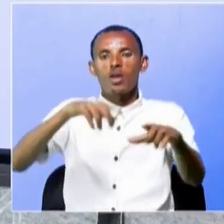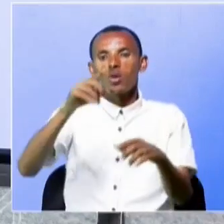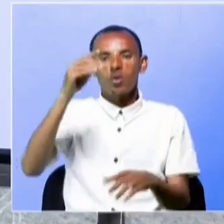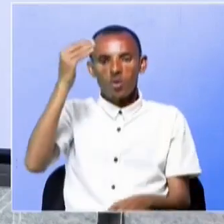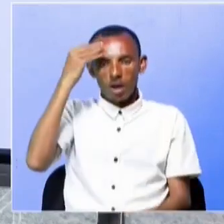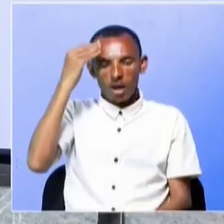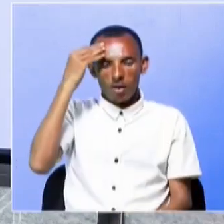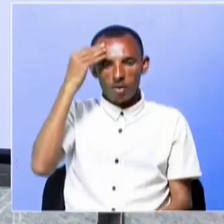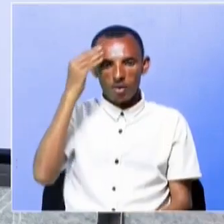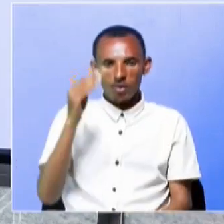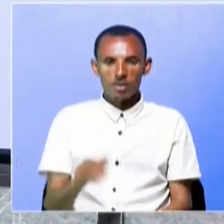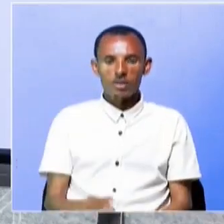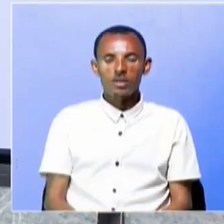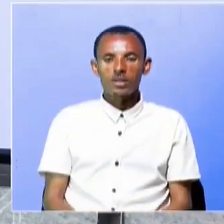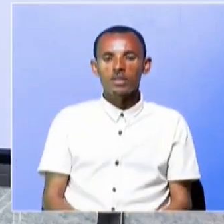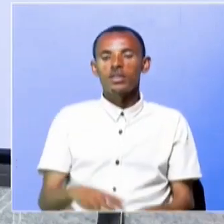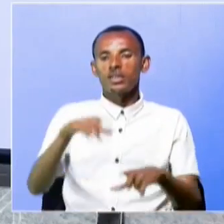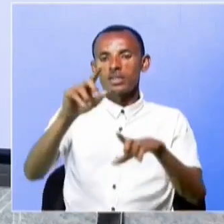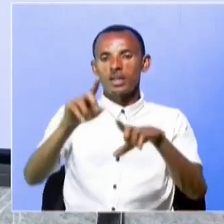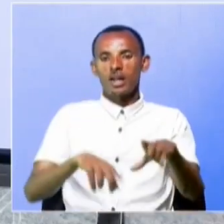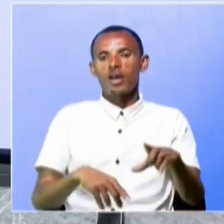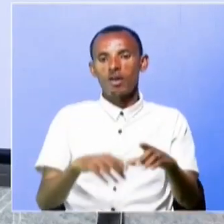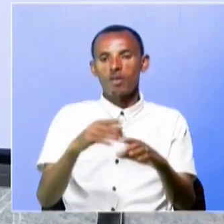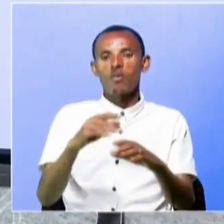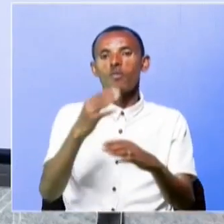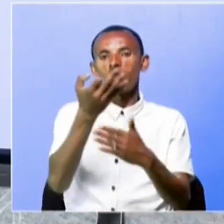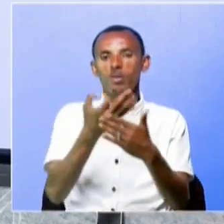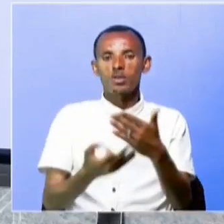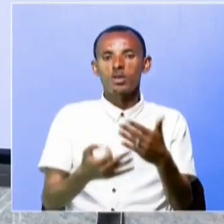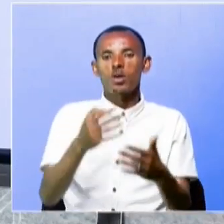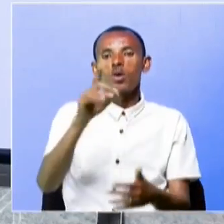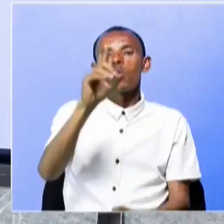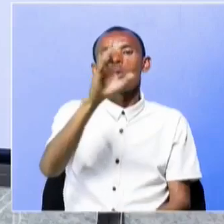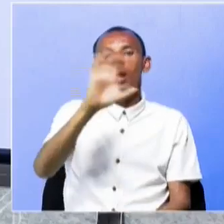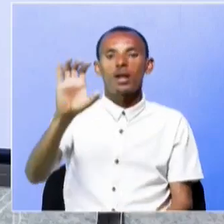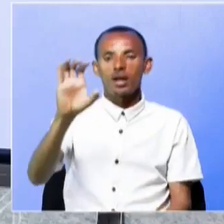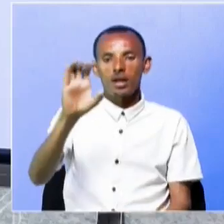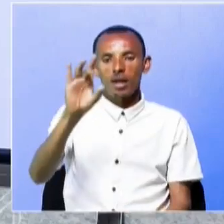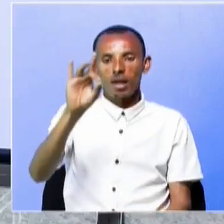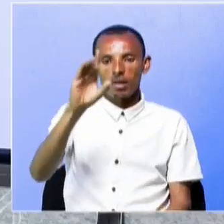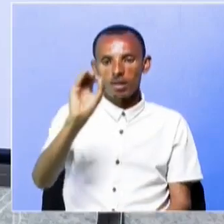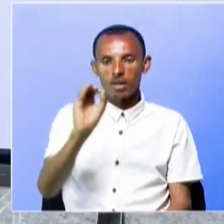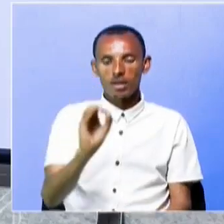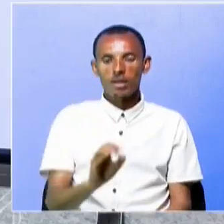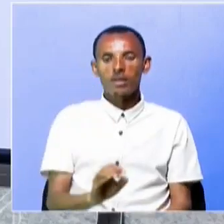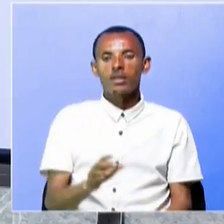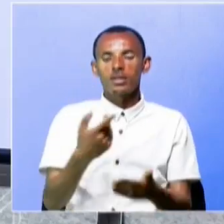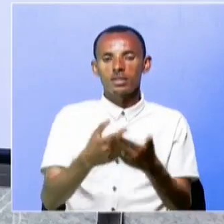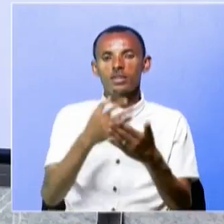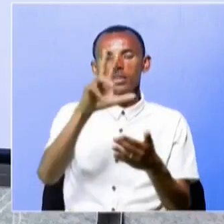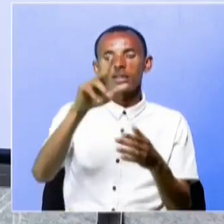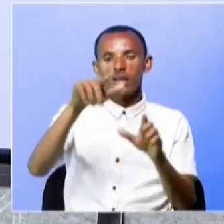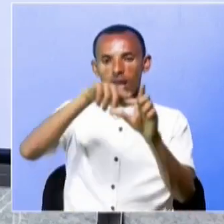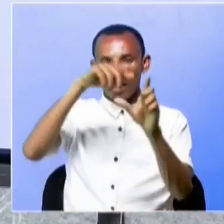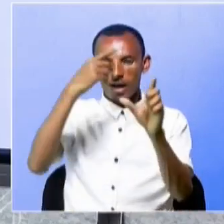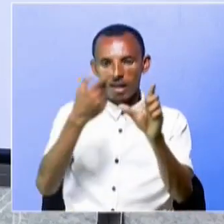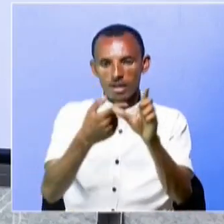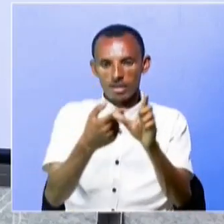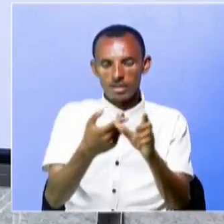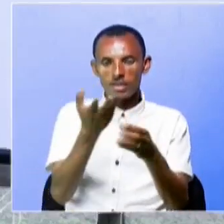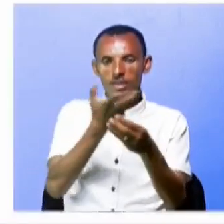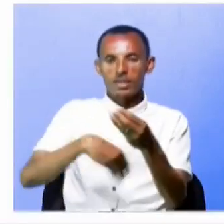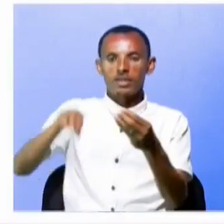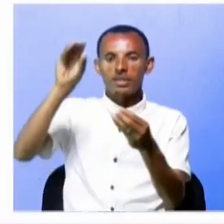know that a straight line forms 180 degrees, right? So these three angles sum